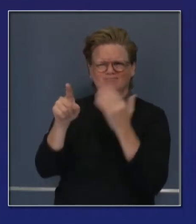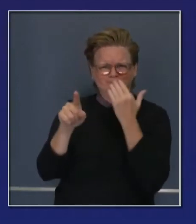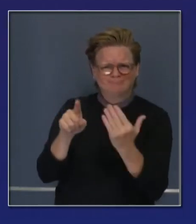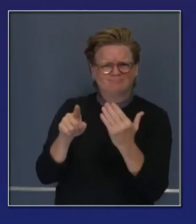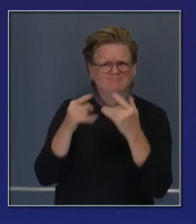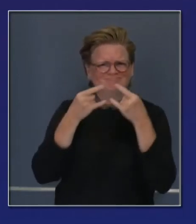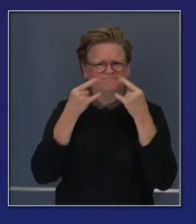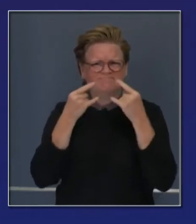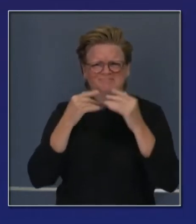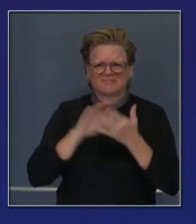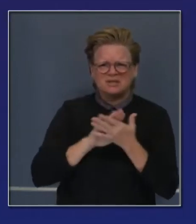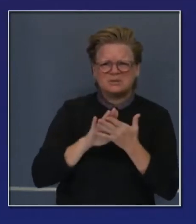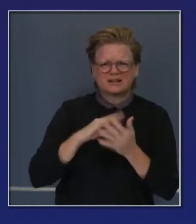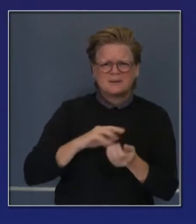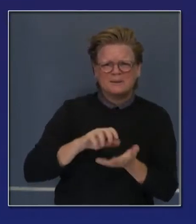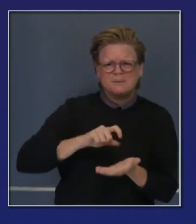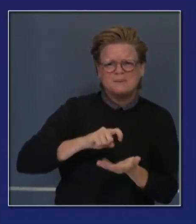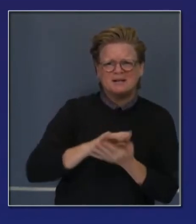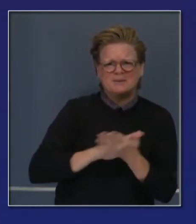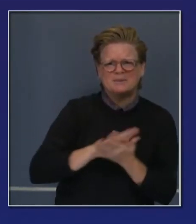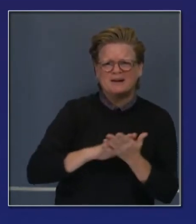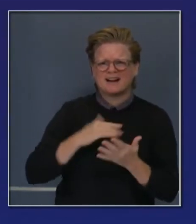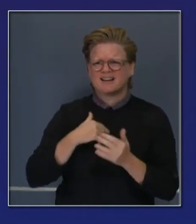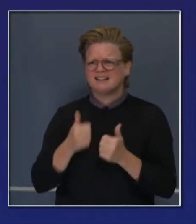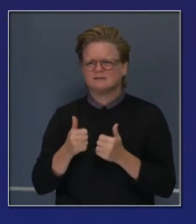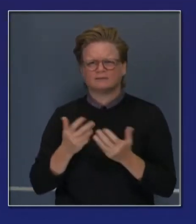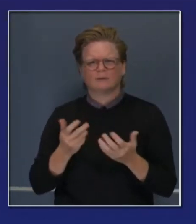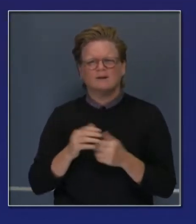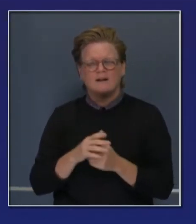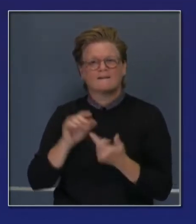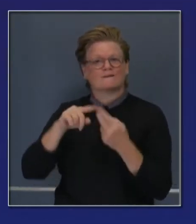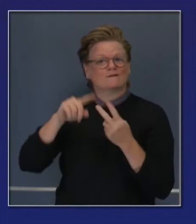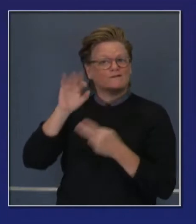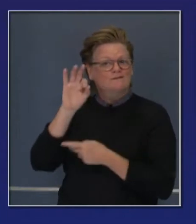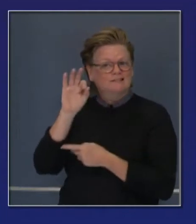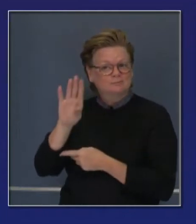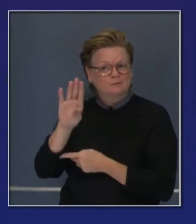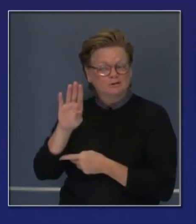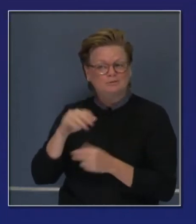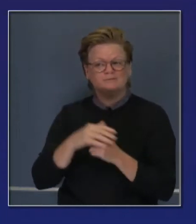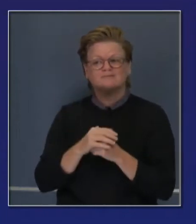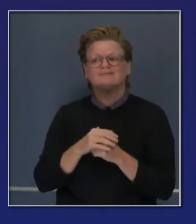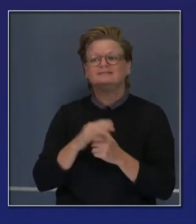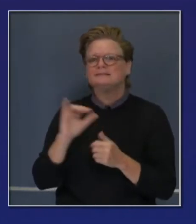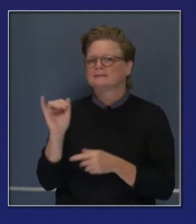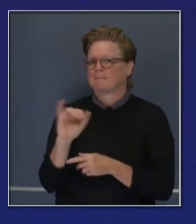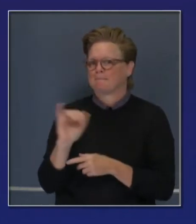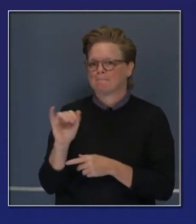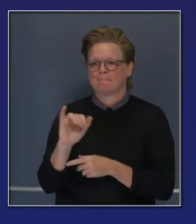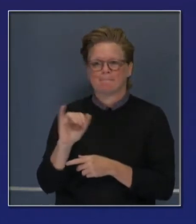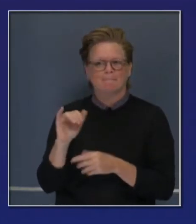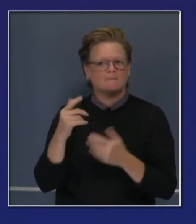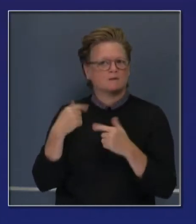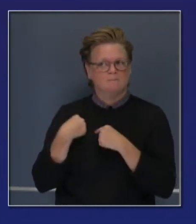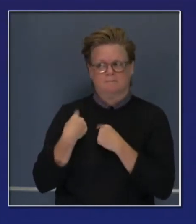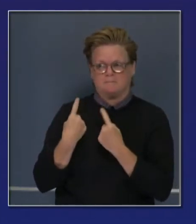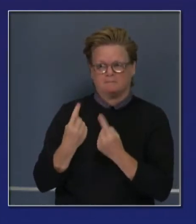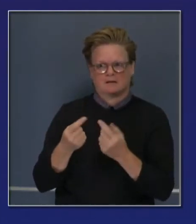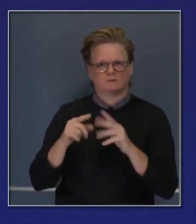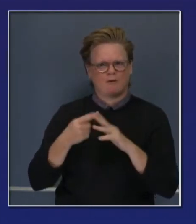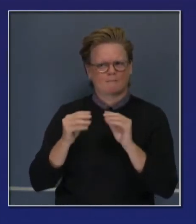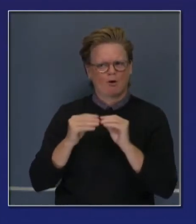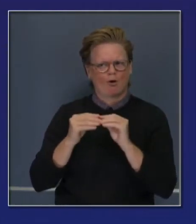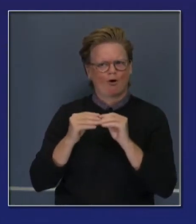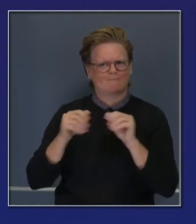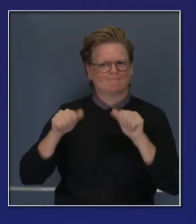Accordingly, Facebook, to their credit, has been working in the same space, and they are providing, again, more information, but with